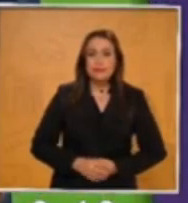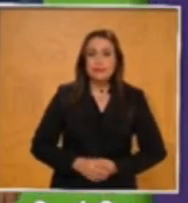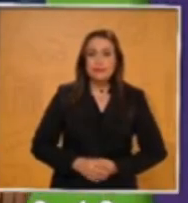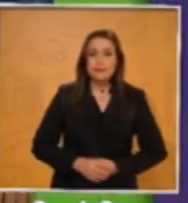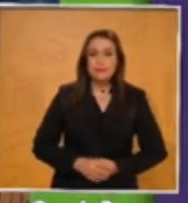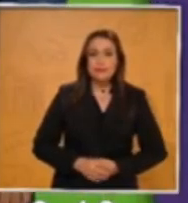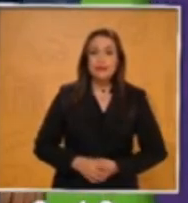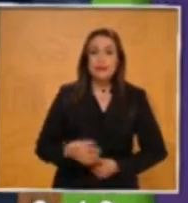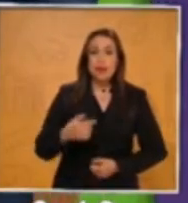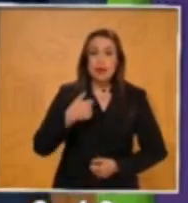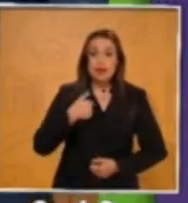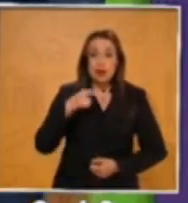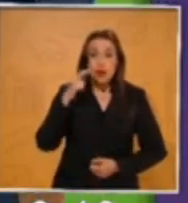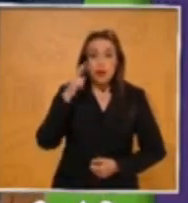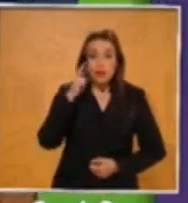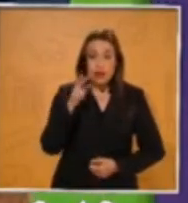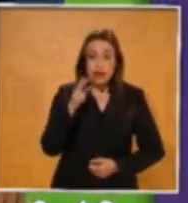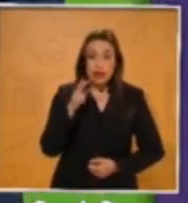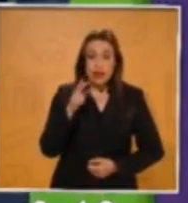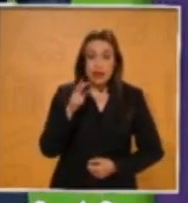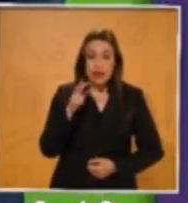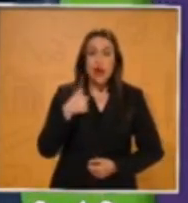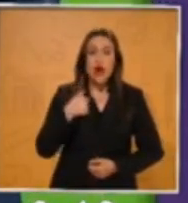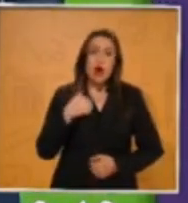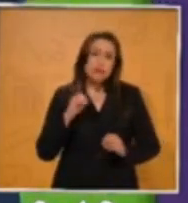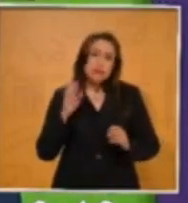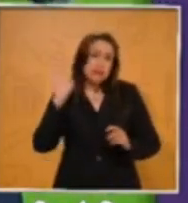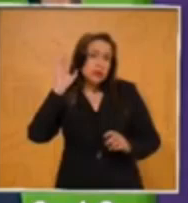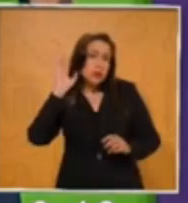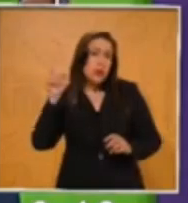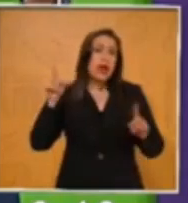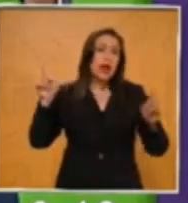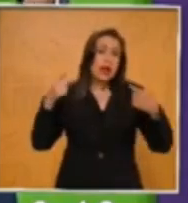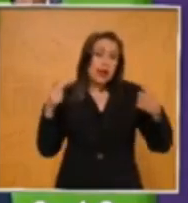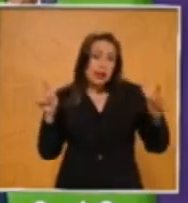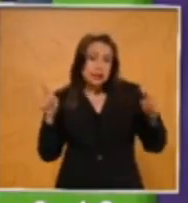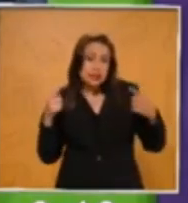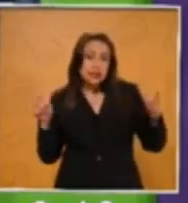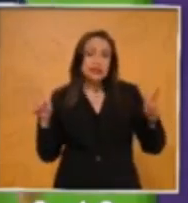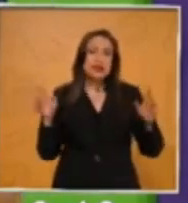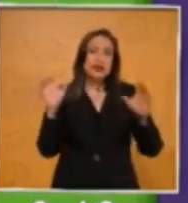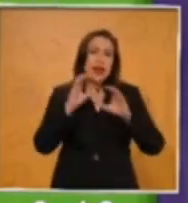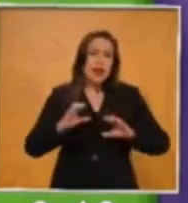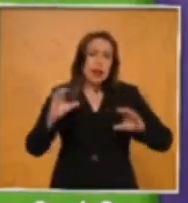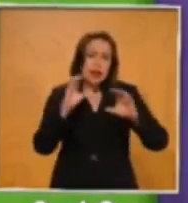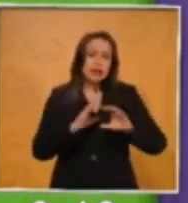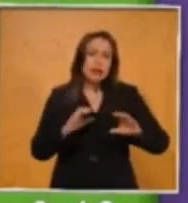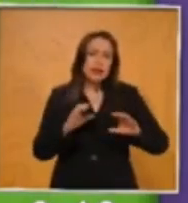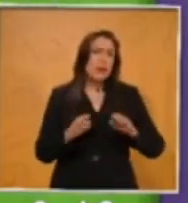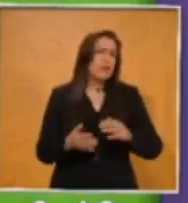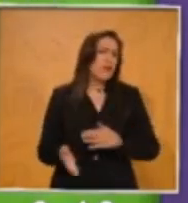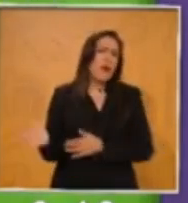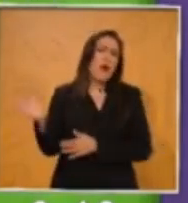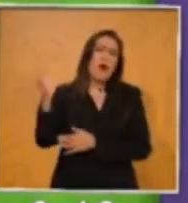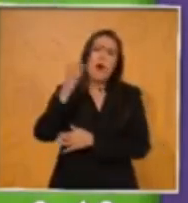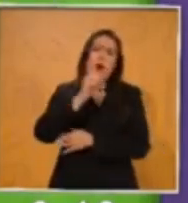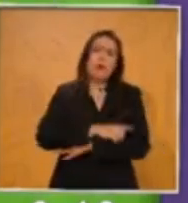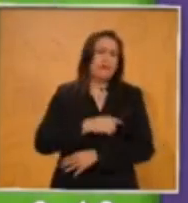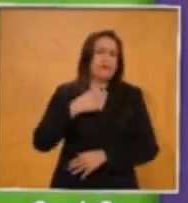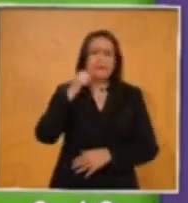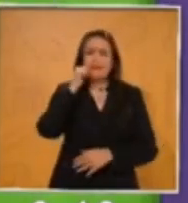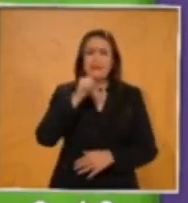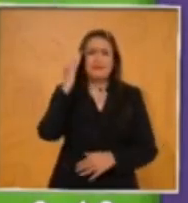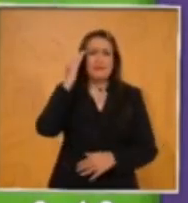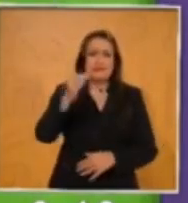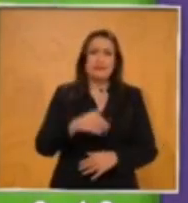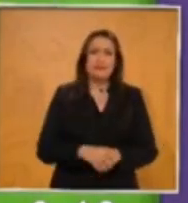I sing the song on all the time. We know what is singing, just as